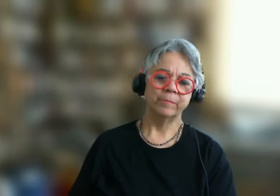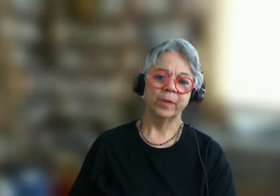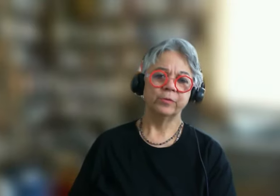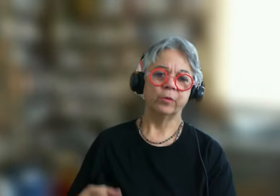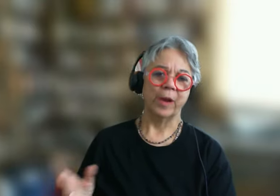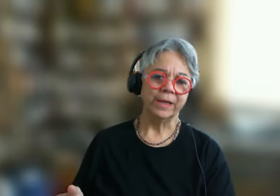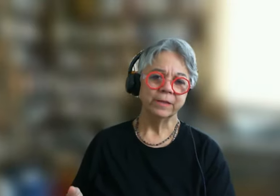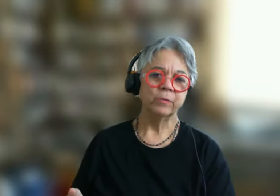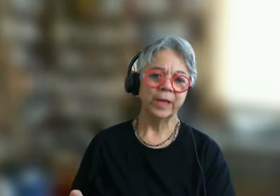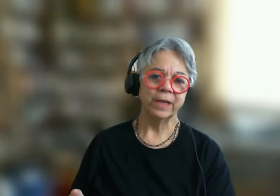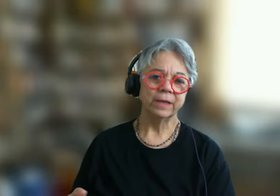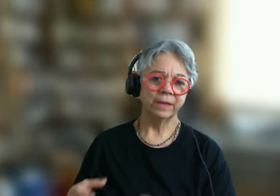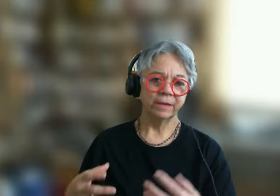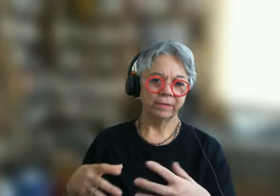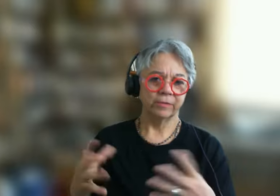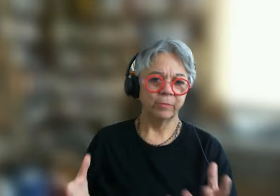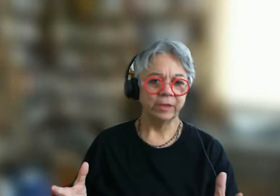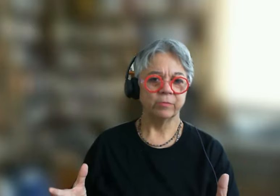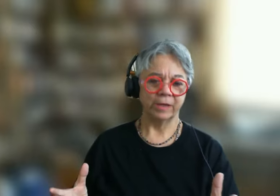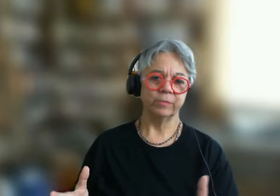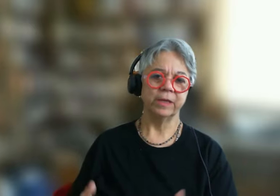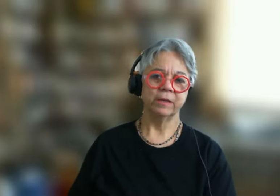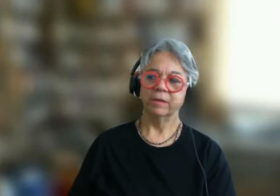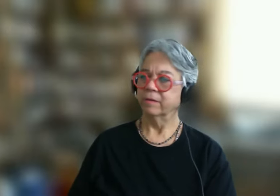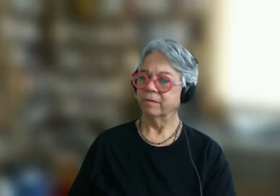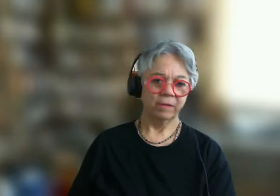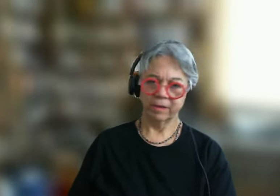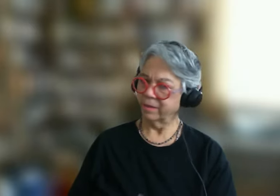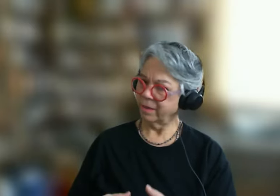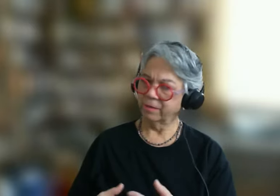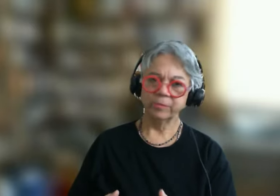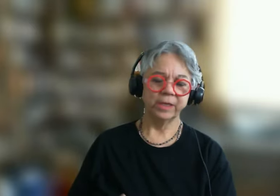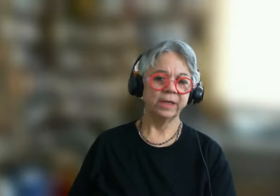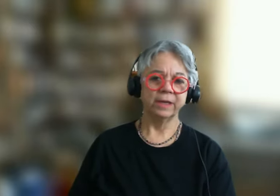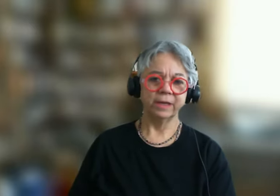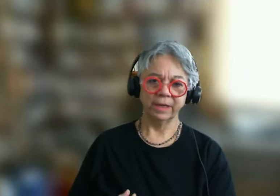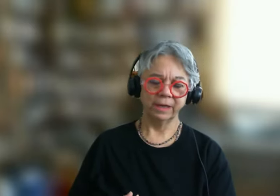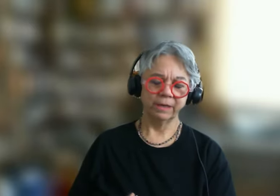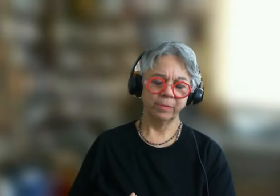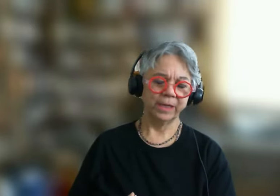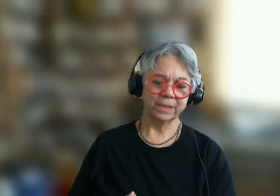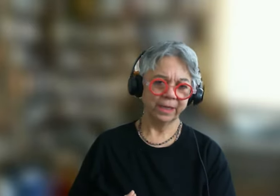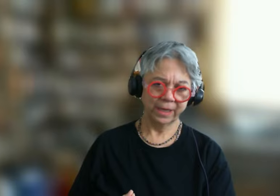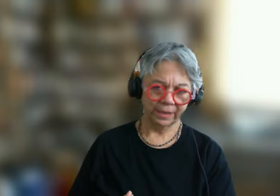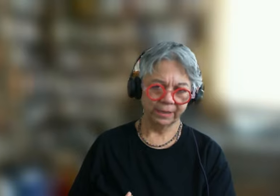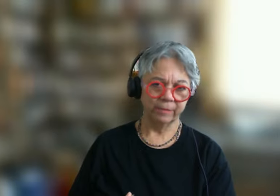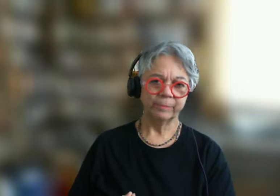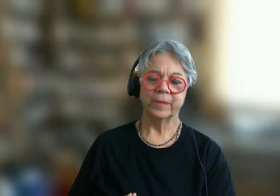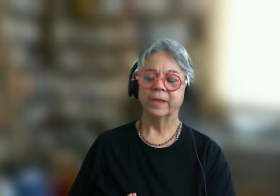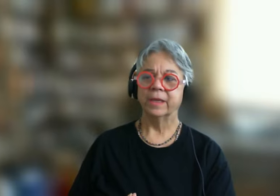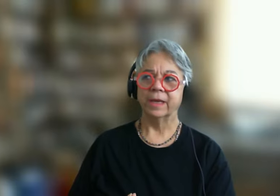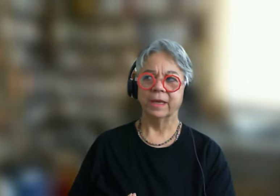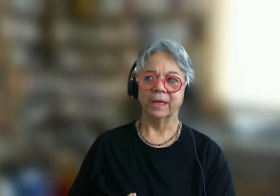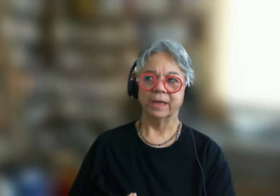from the right wing, dominant right wing, and including in place like Canada,